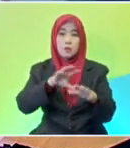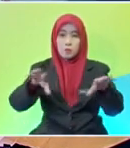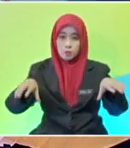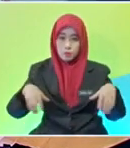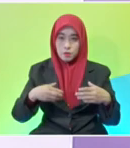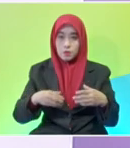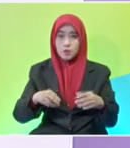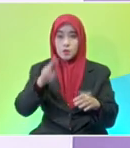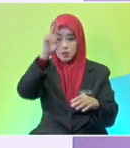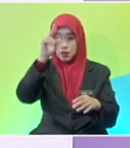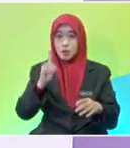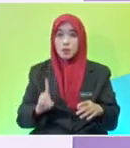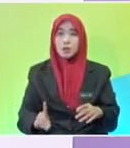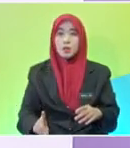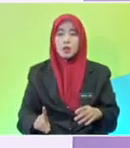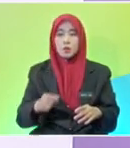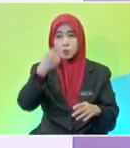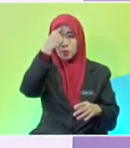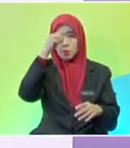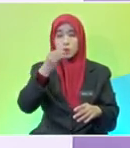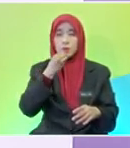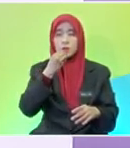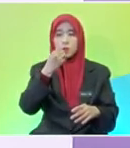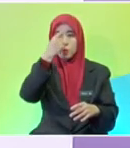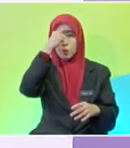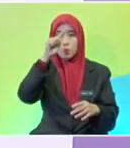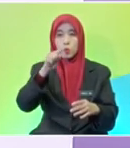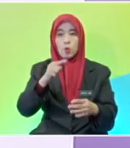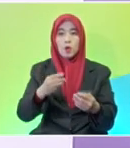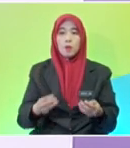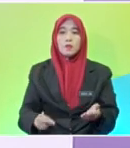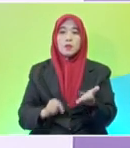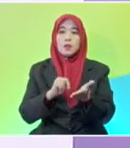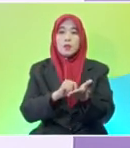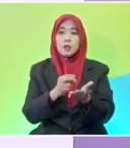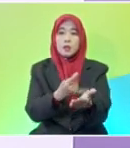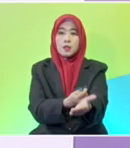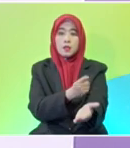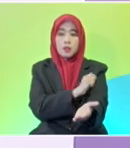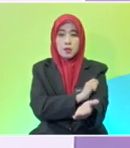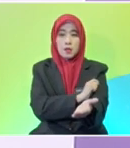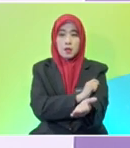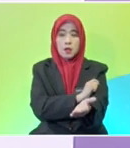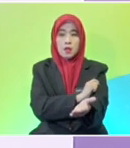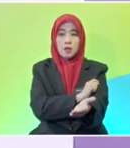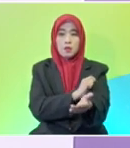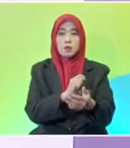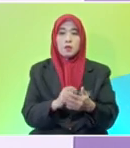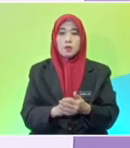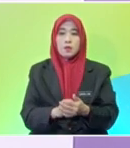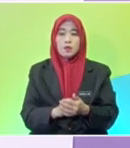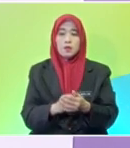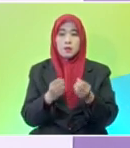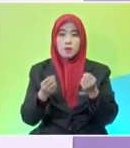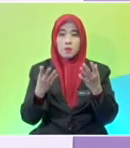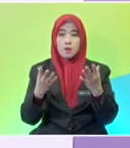is food that provides energy. So this is the blank spaces that we need to fill in. It looks like a long